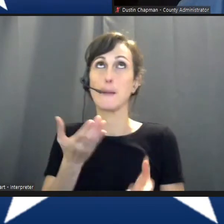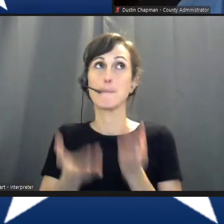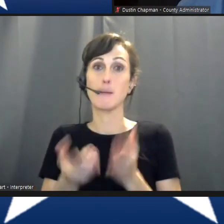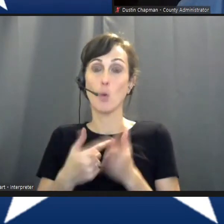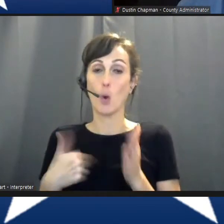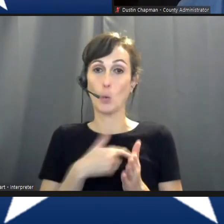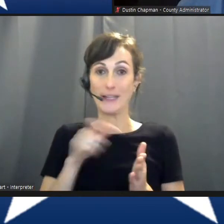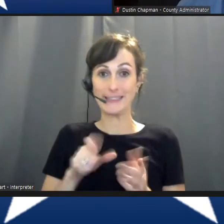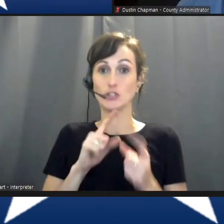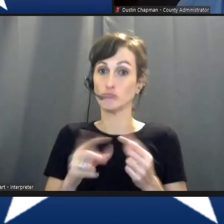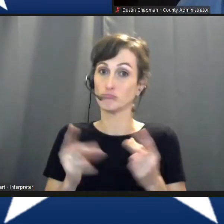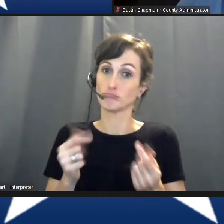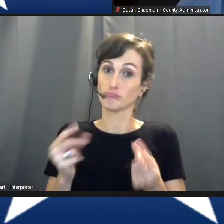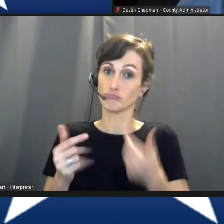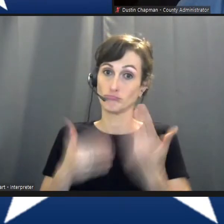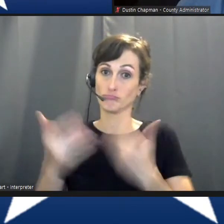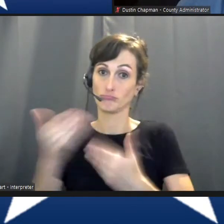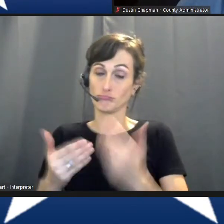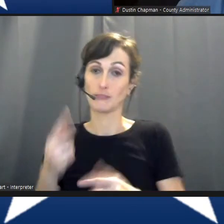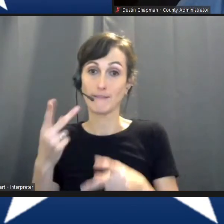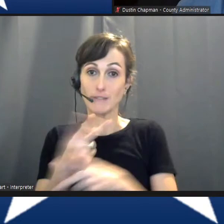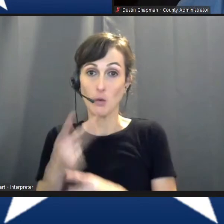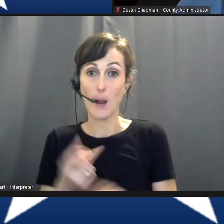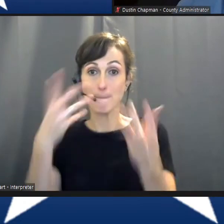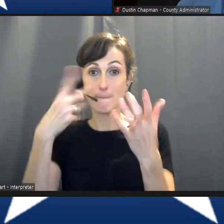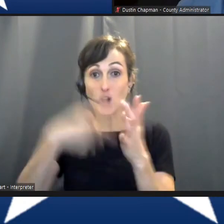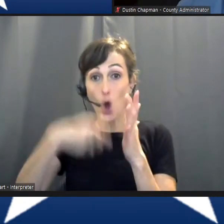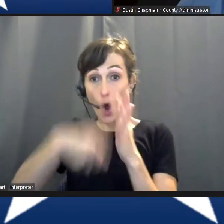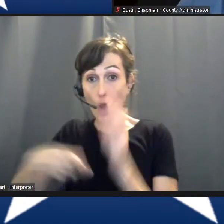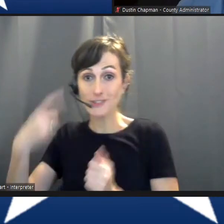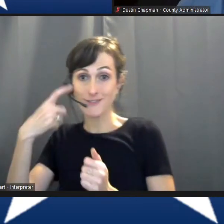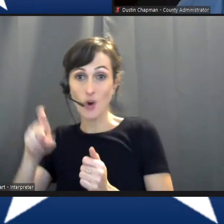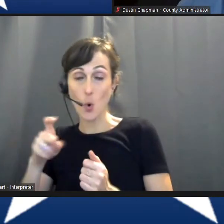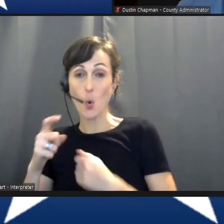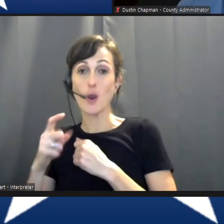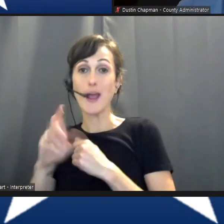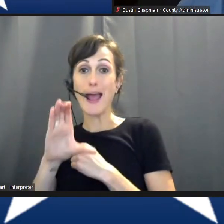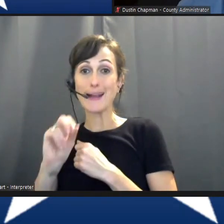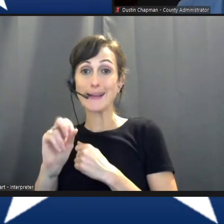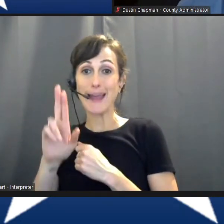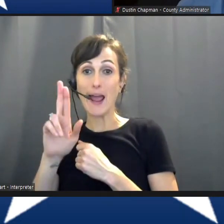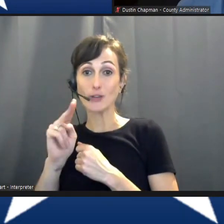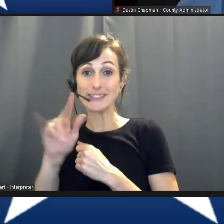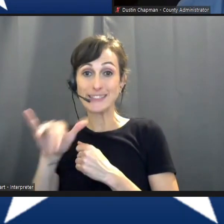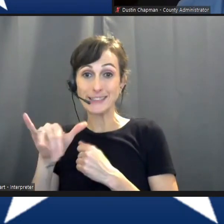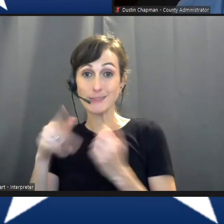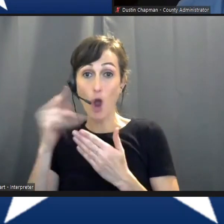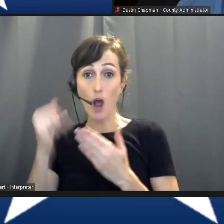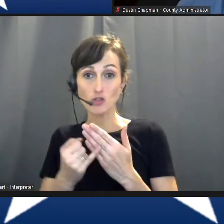sped up, is the costing on the county projects where we